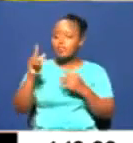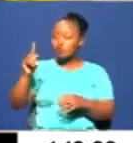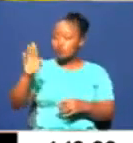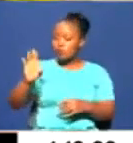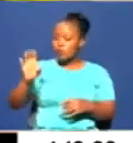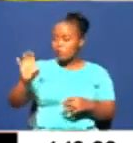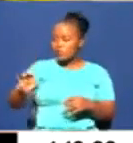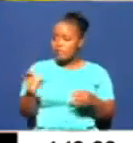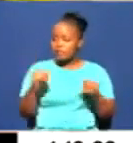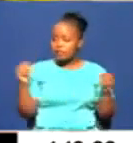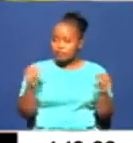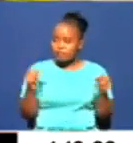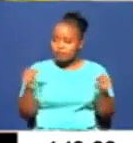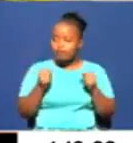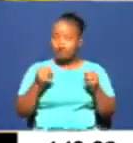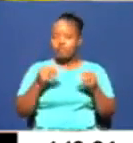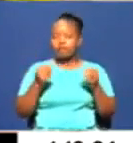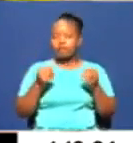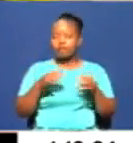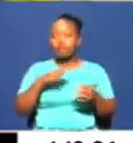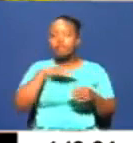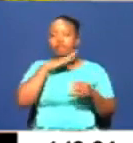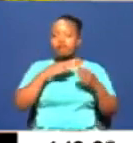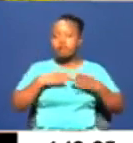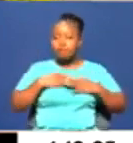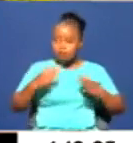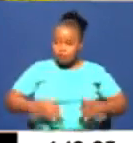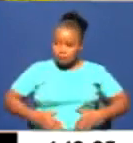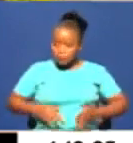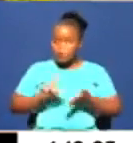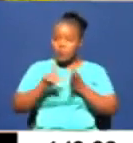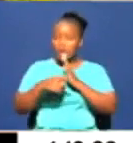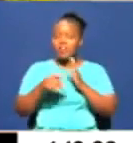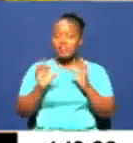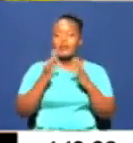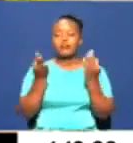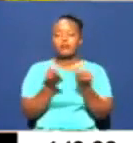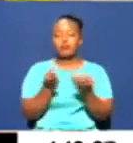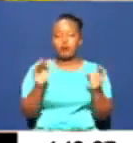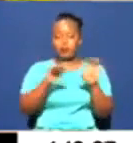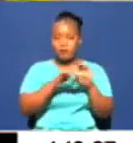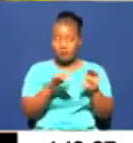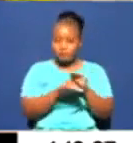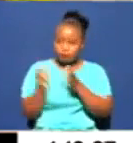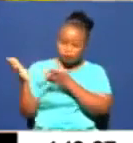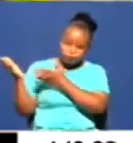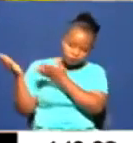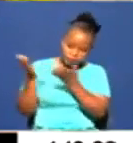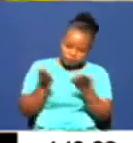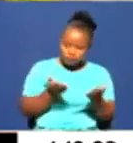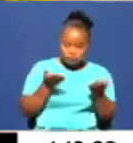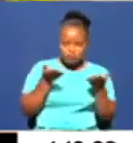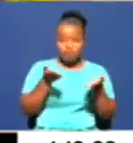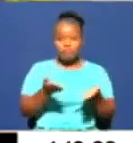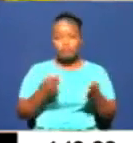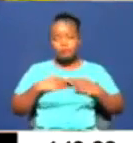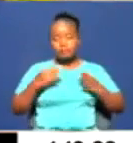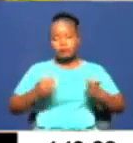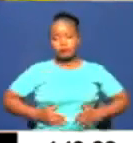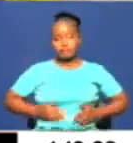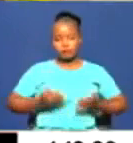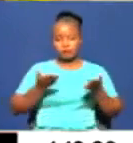for preparation for interment. Then after that, that's when the family members brought his remains right here at the